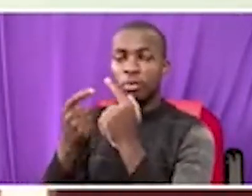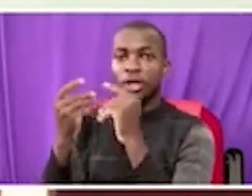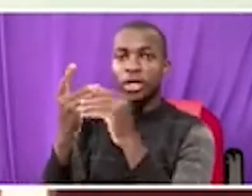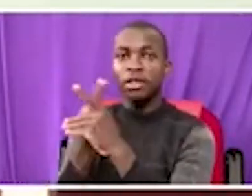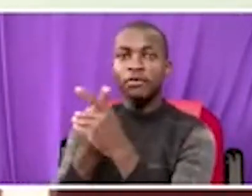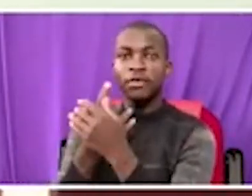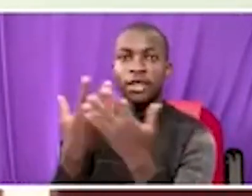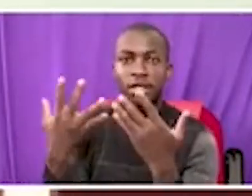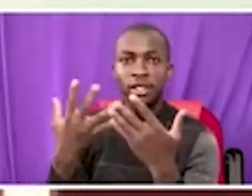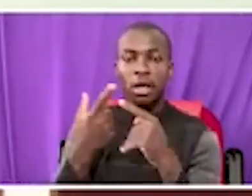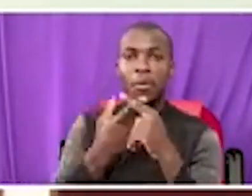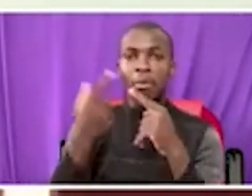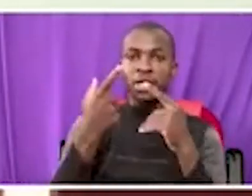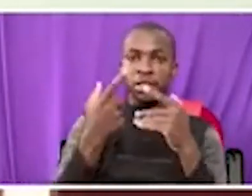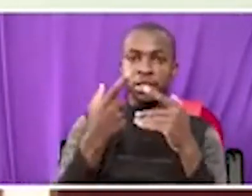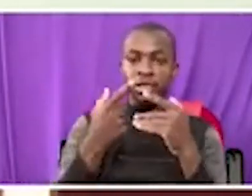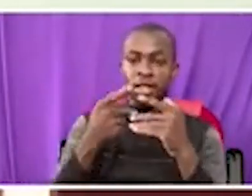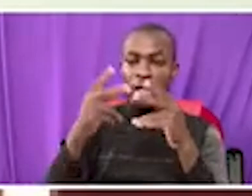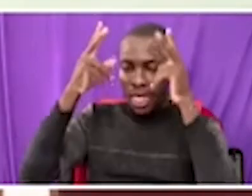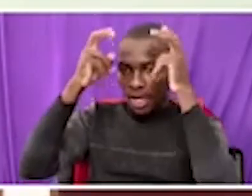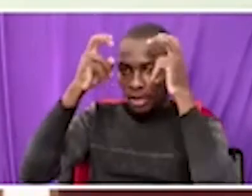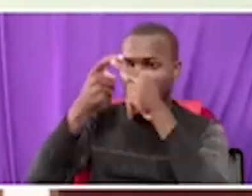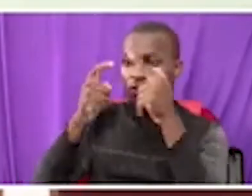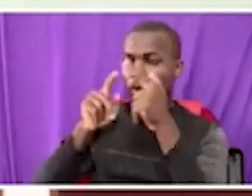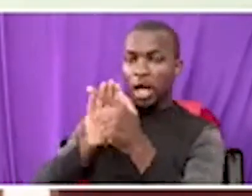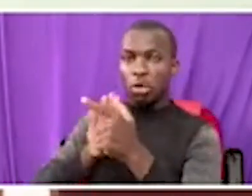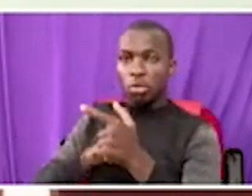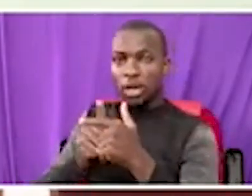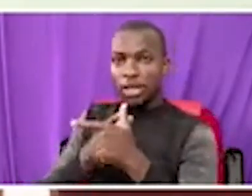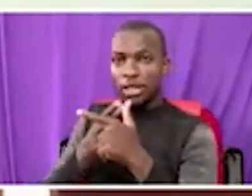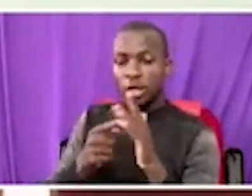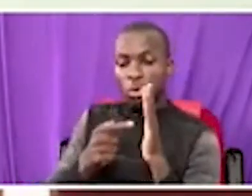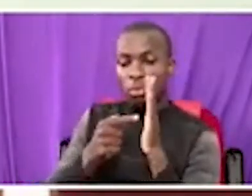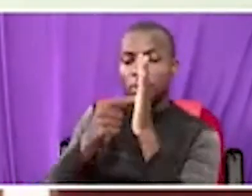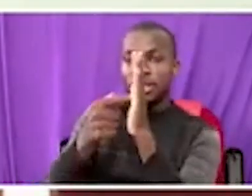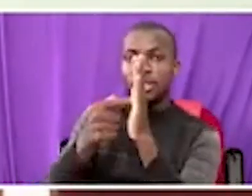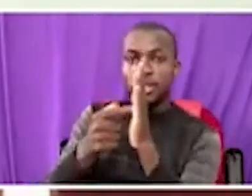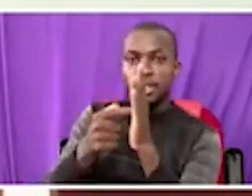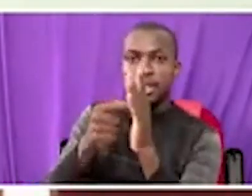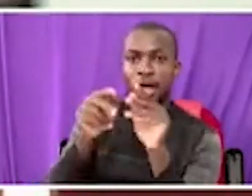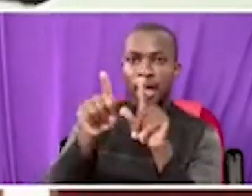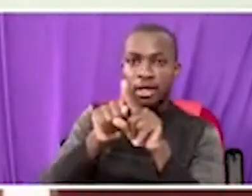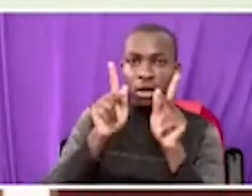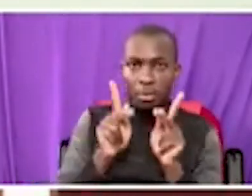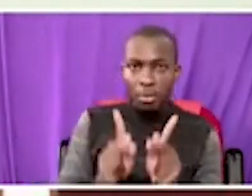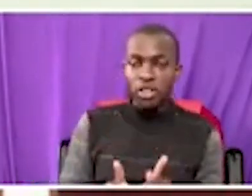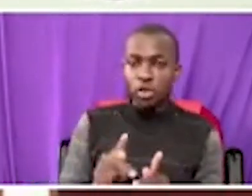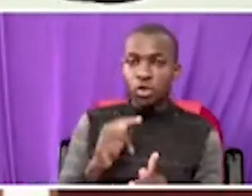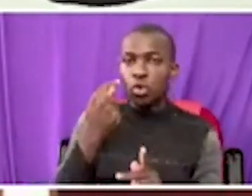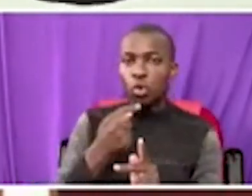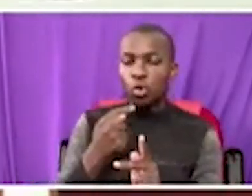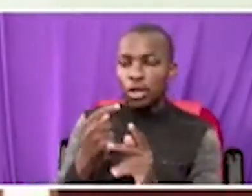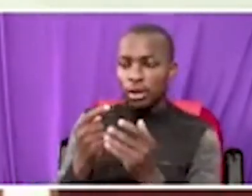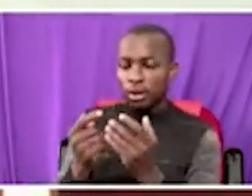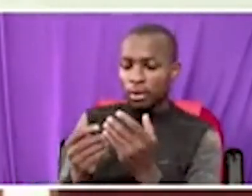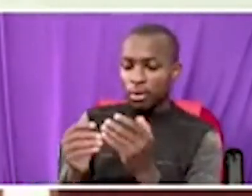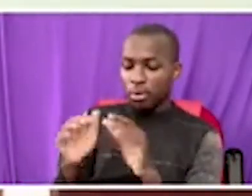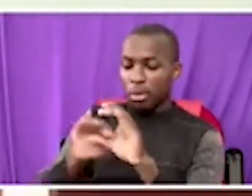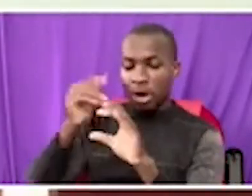she, an evil woman, presented herself as a person who was a custodian of God's